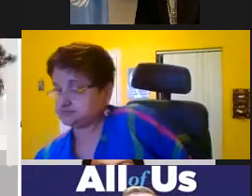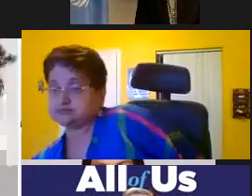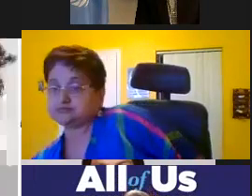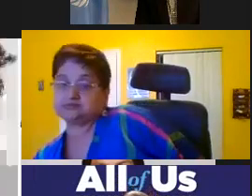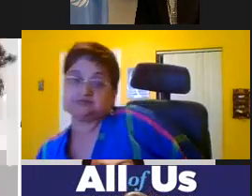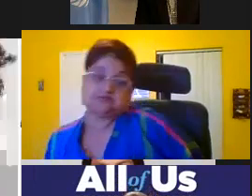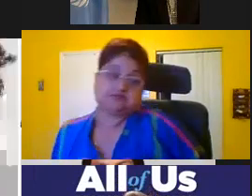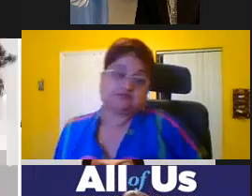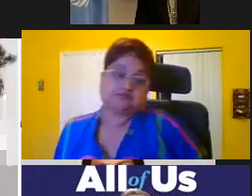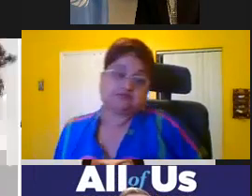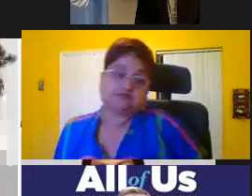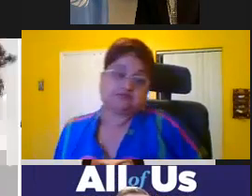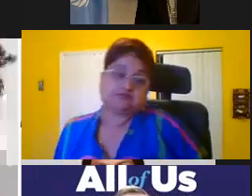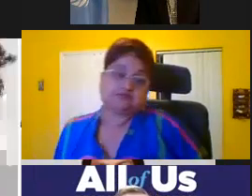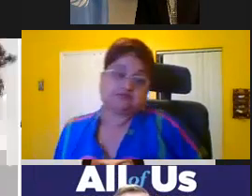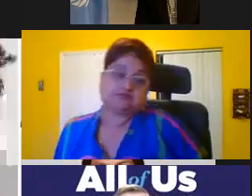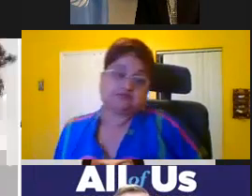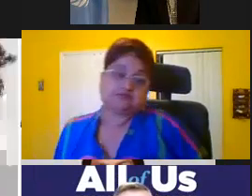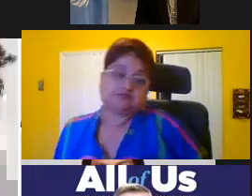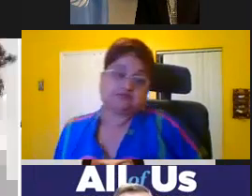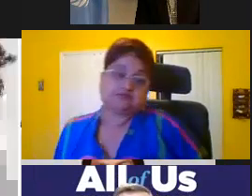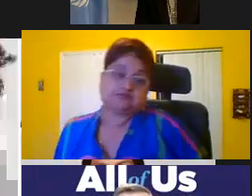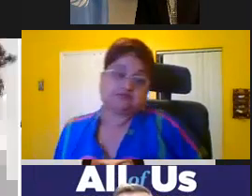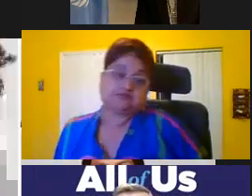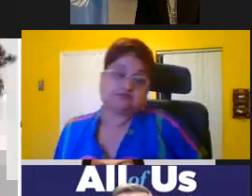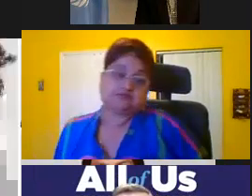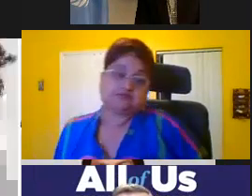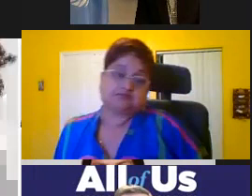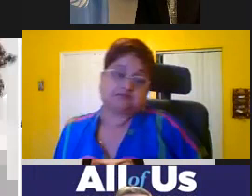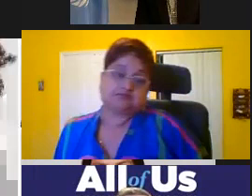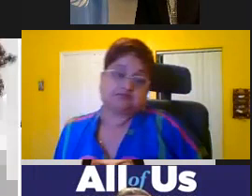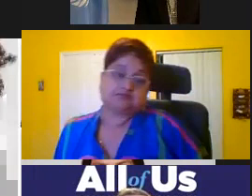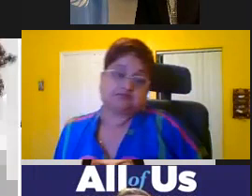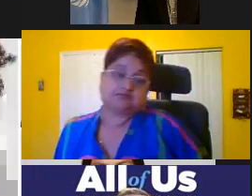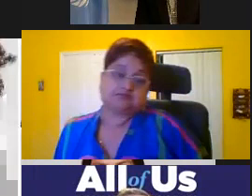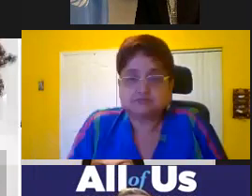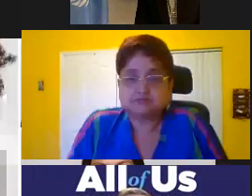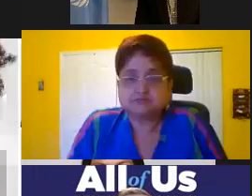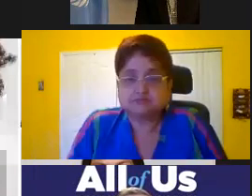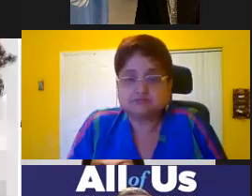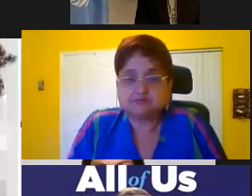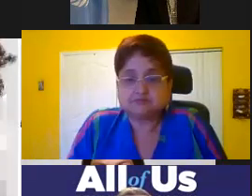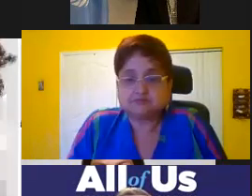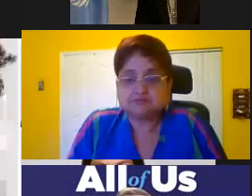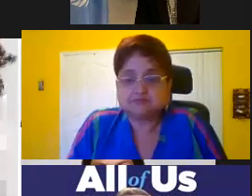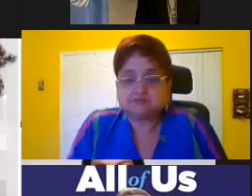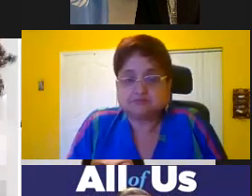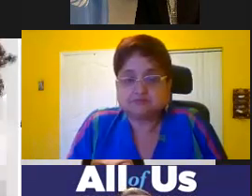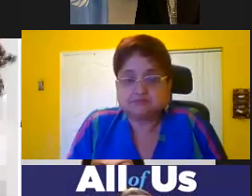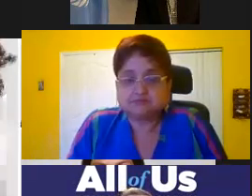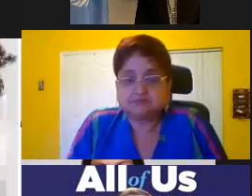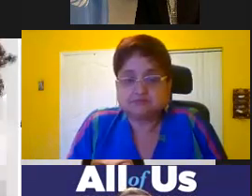anything, I know that we talked that I'm from the American Association on Health and Disability, but many of you may not be familiar with